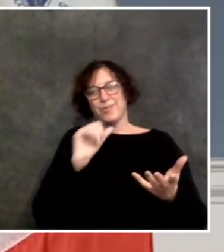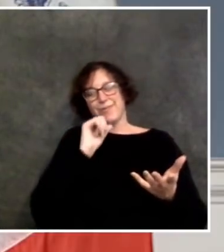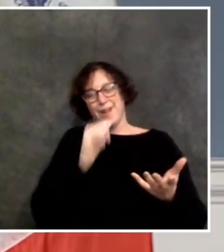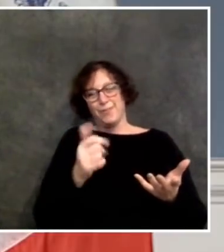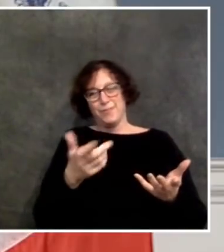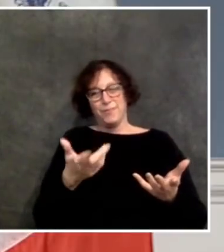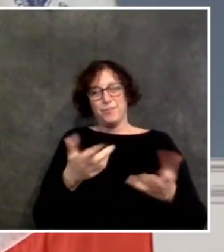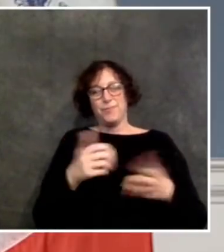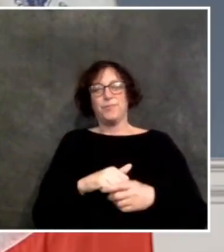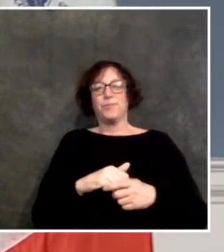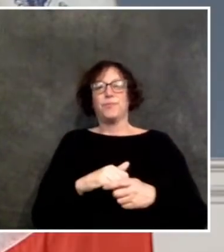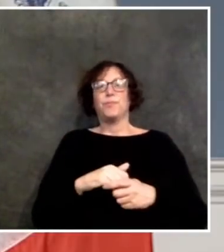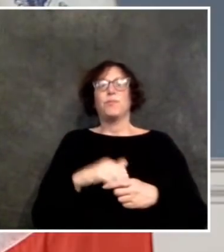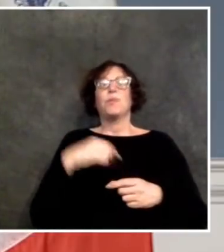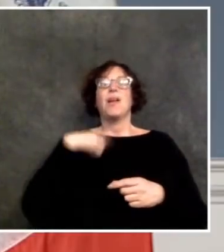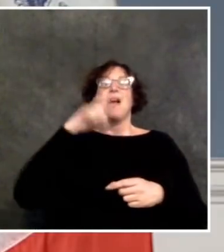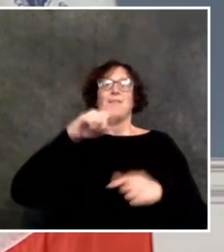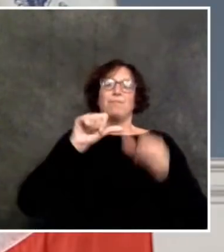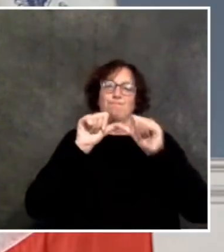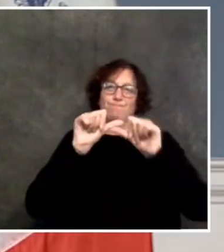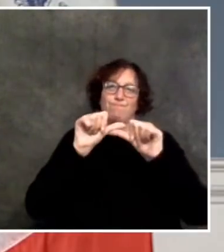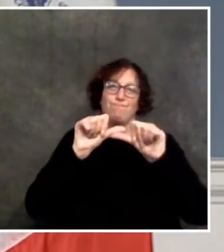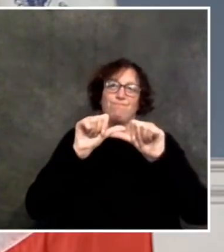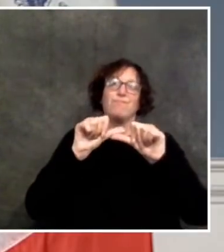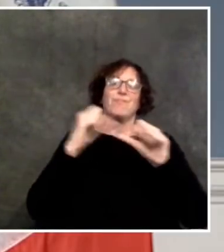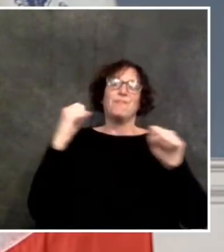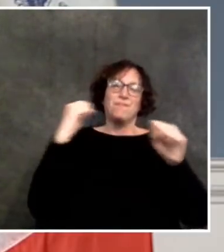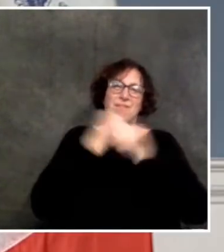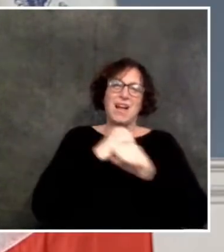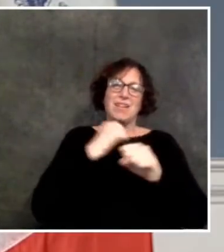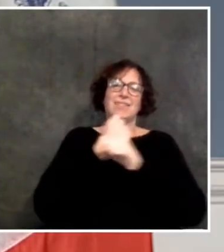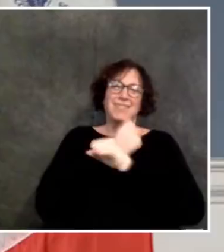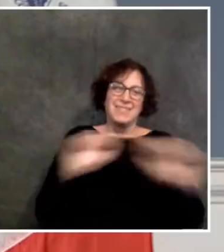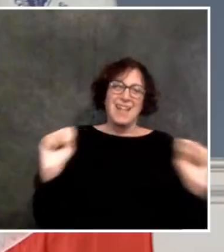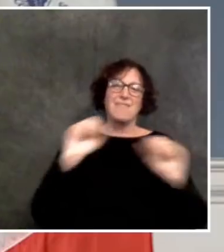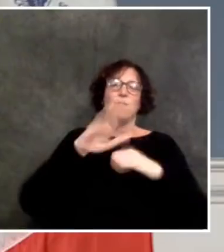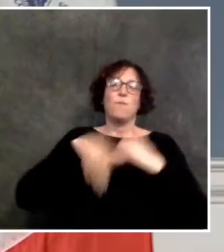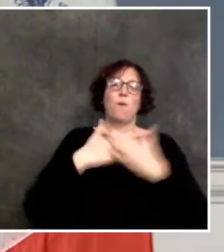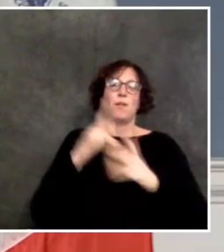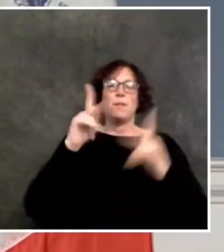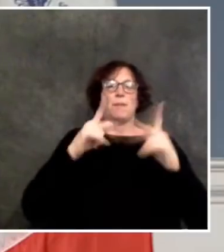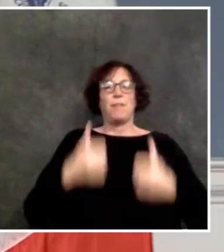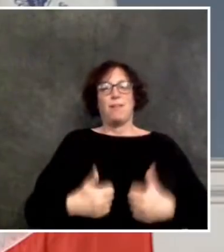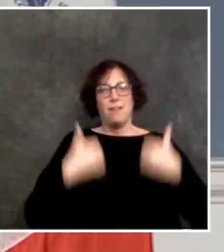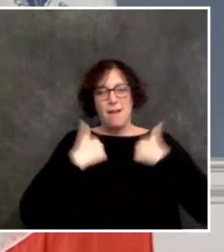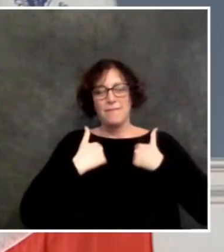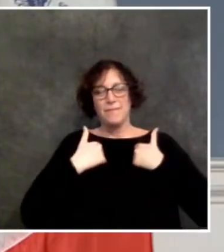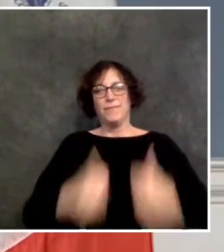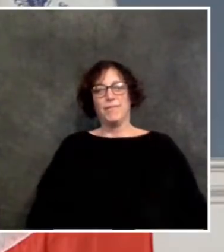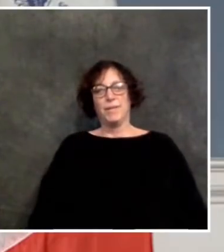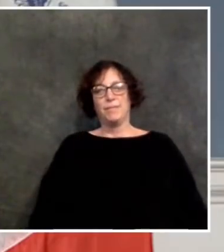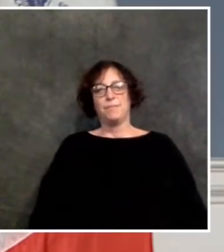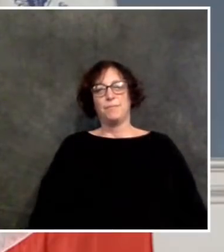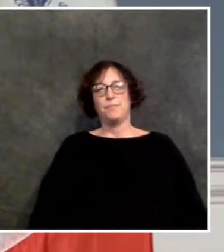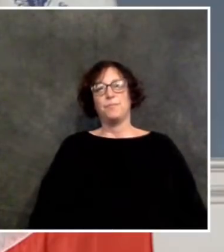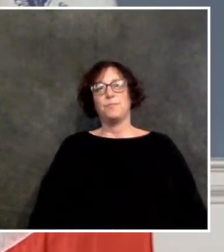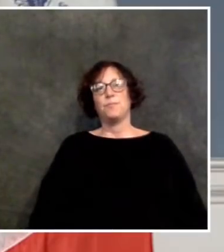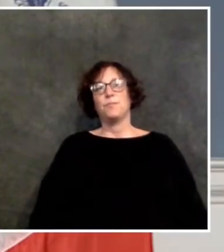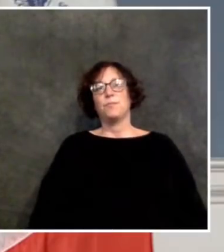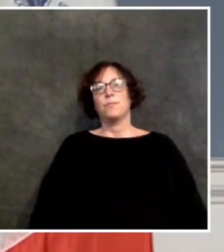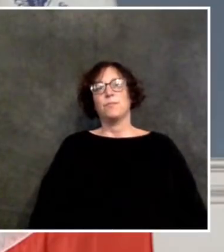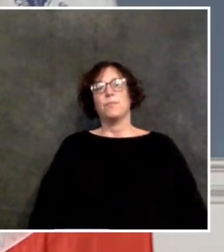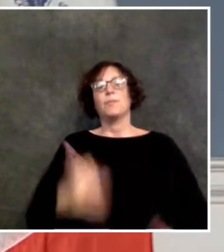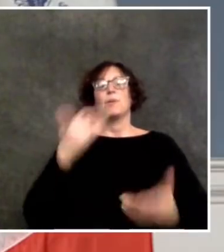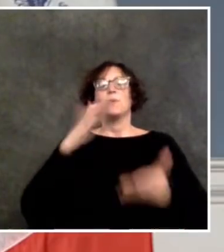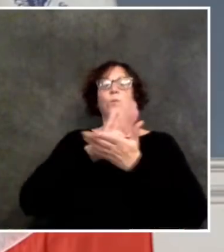single life. So, Chancellor, why don't you take it from there? Thank you, Mr. Mayor. I just want to say this is